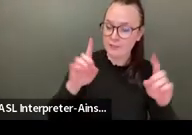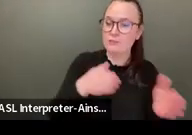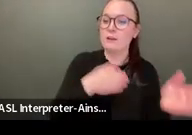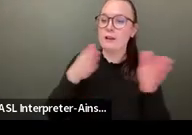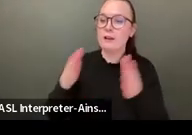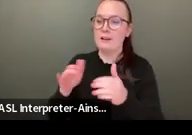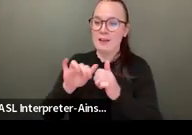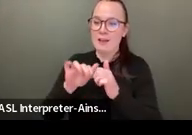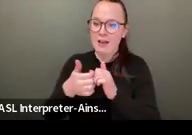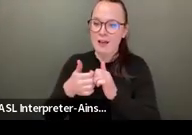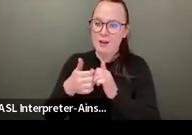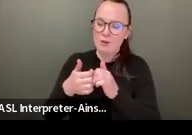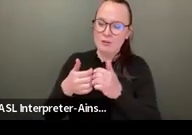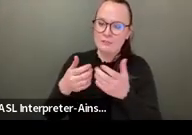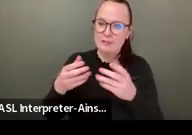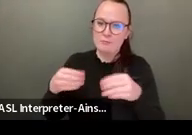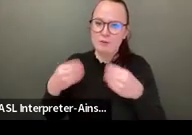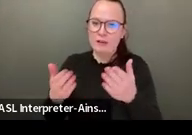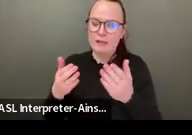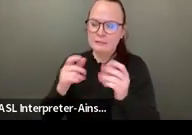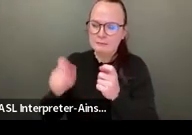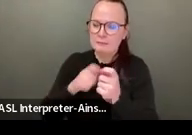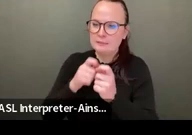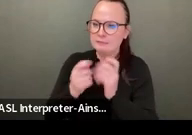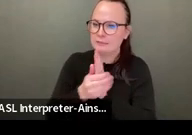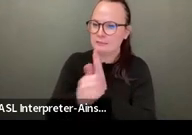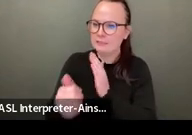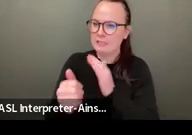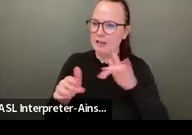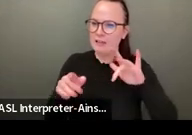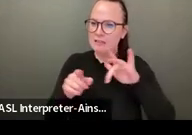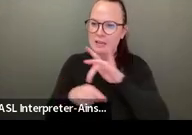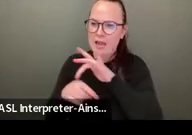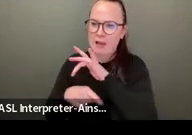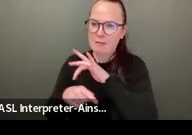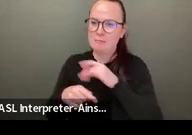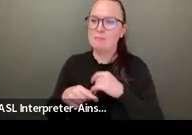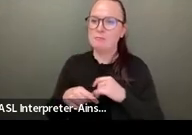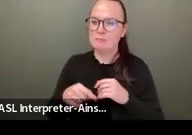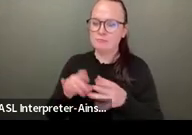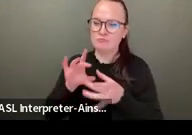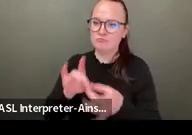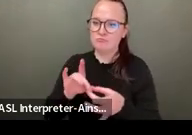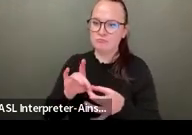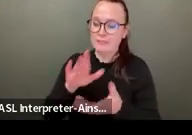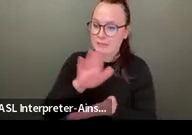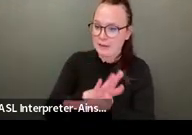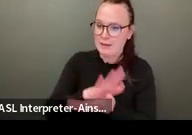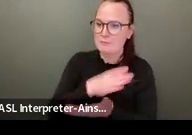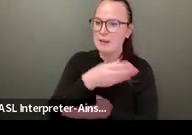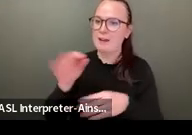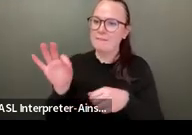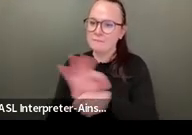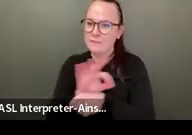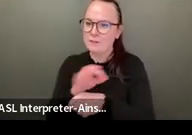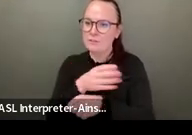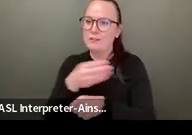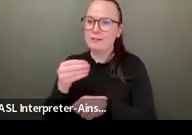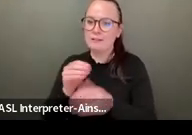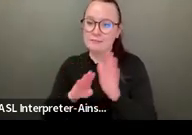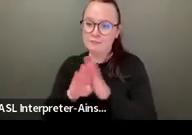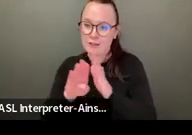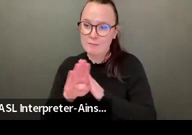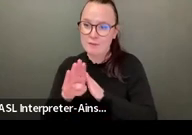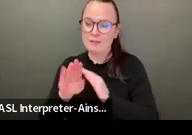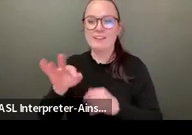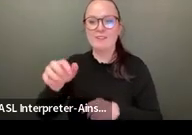skill gaps, those measurable, distinctly measurable and persistent skill gaps in academic and functional and developmental for those of you who